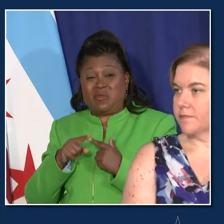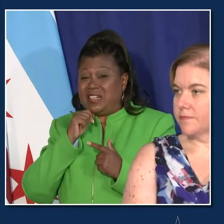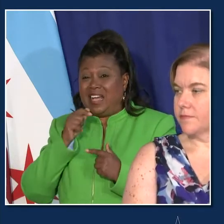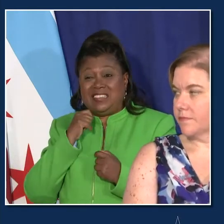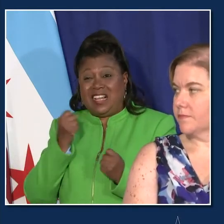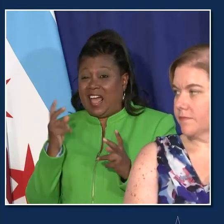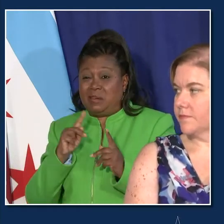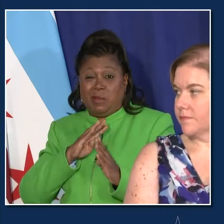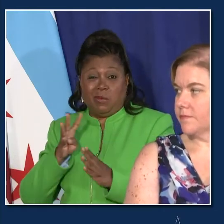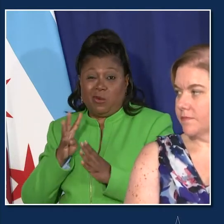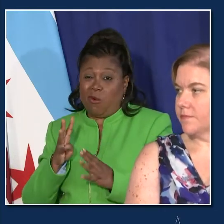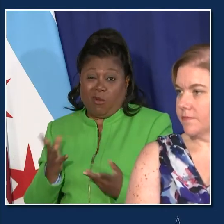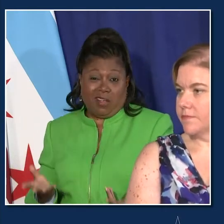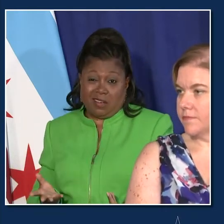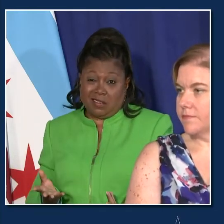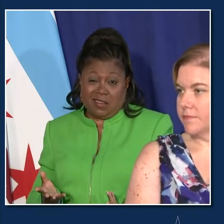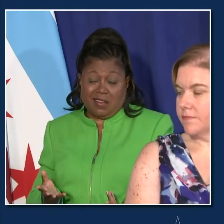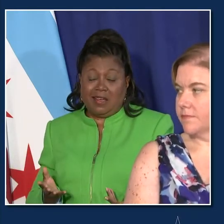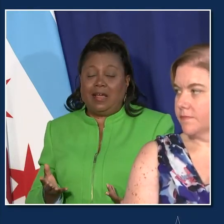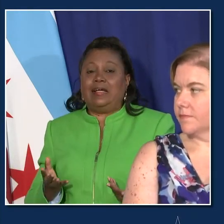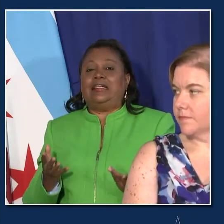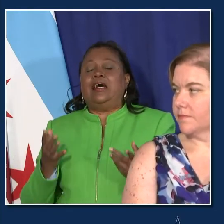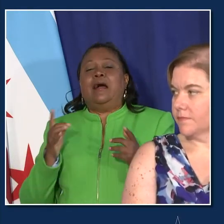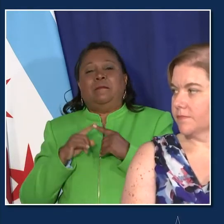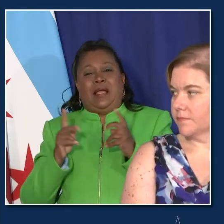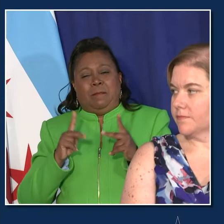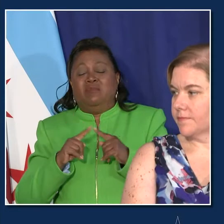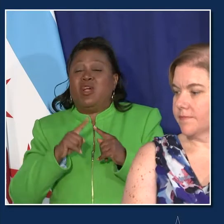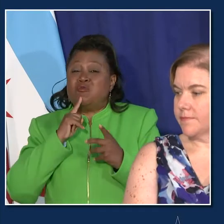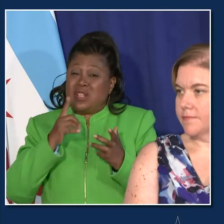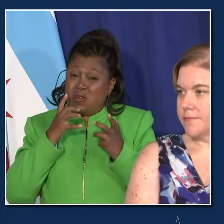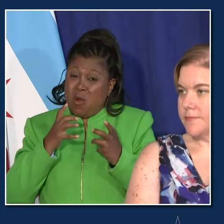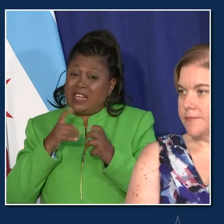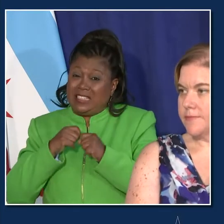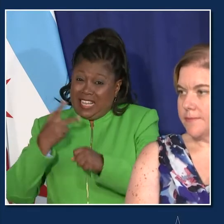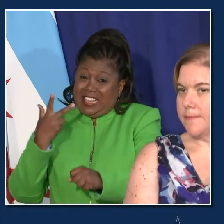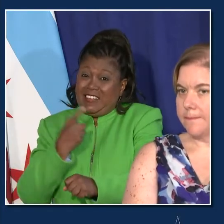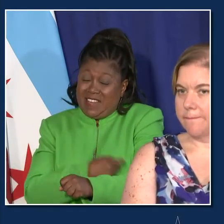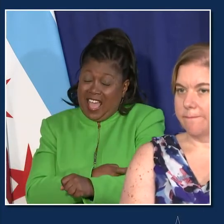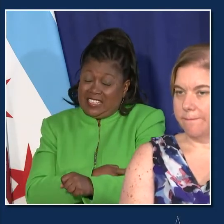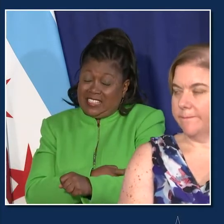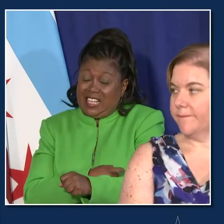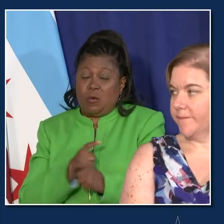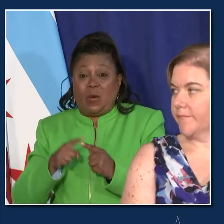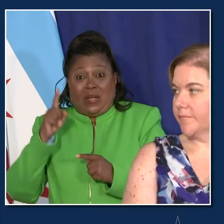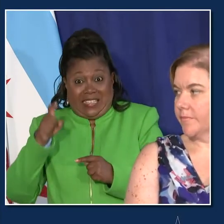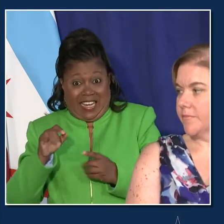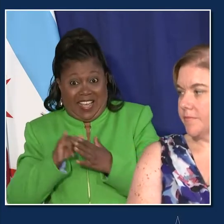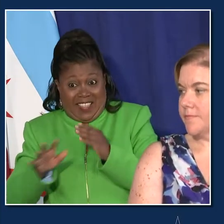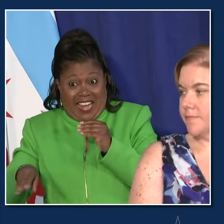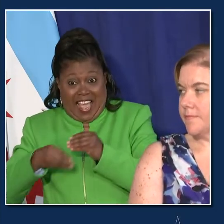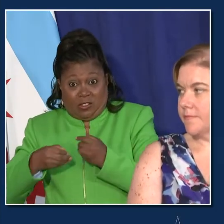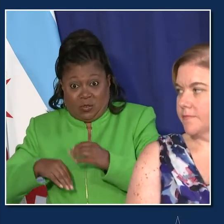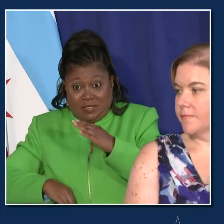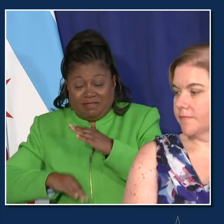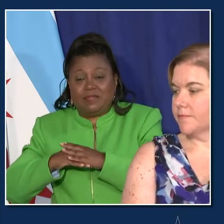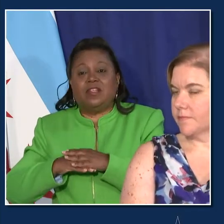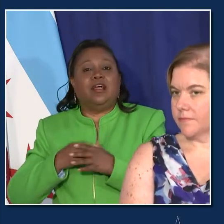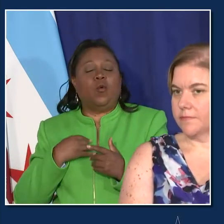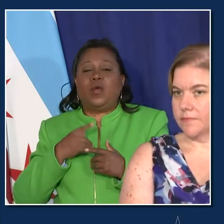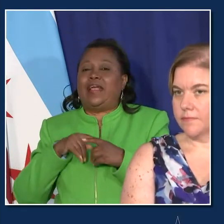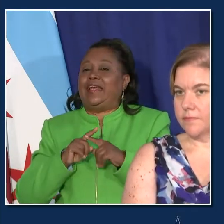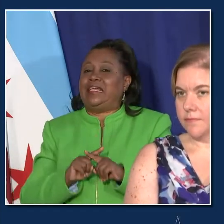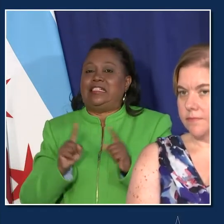seeing a lot of people going to them. The people that really wanted to get the vaccine, or we needed that extra capacity, we're